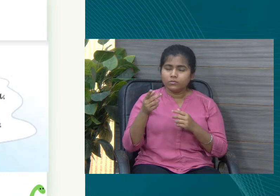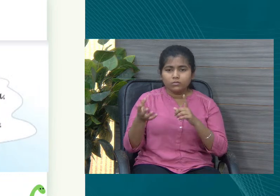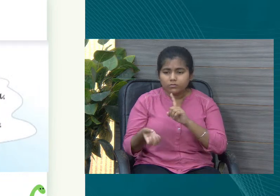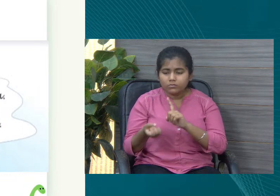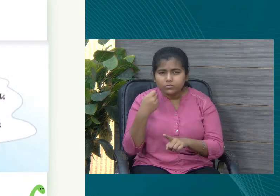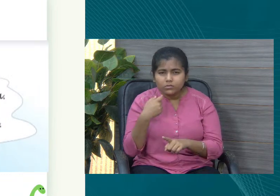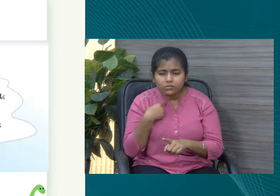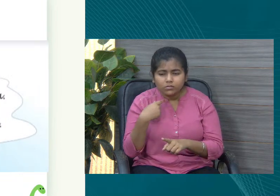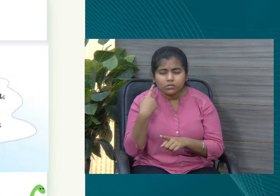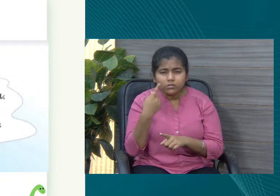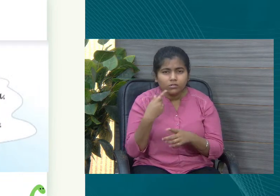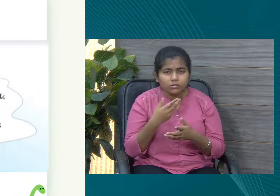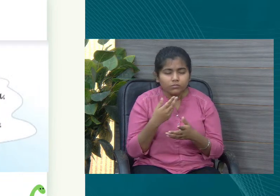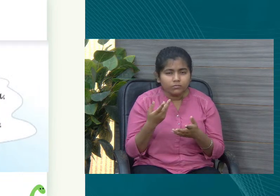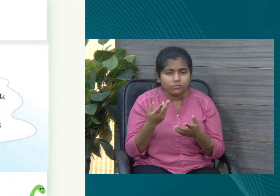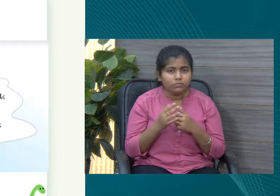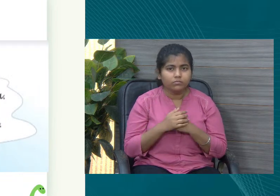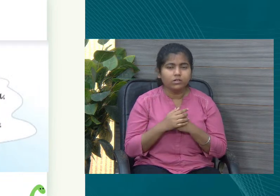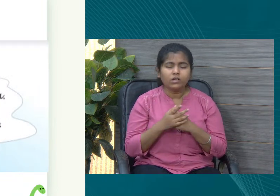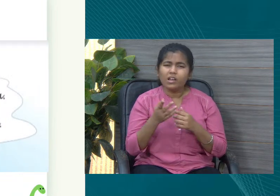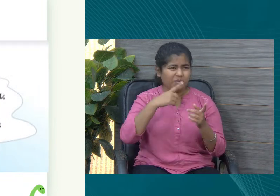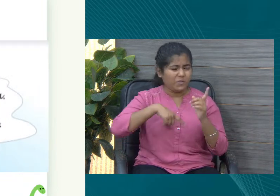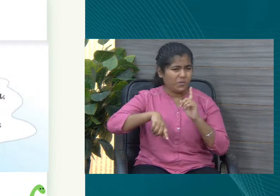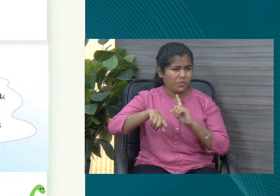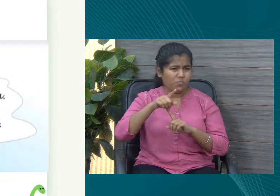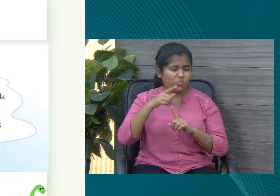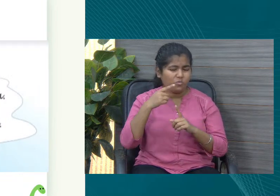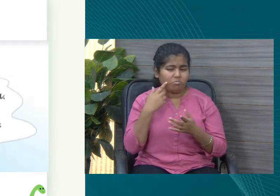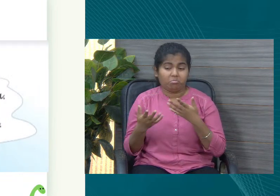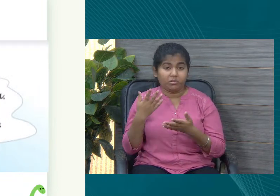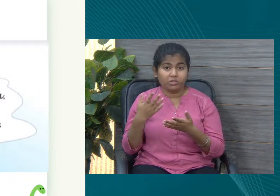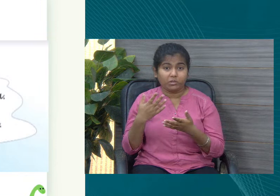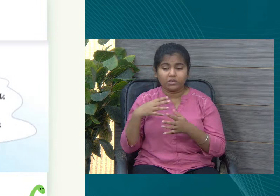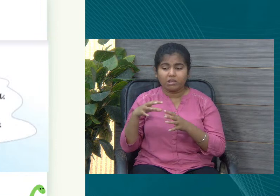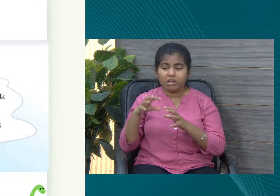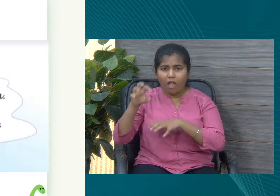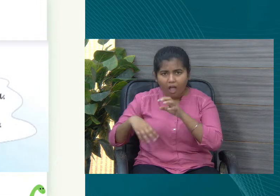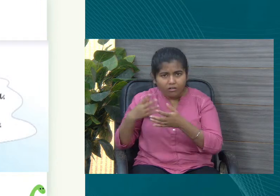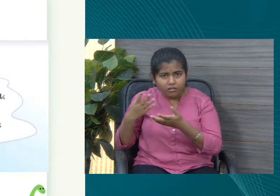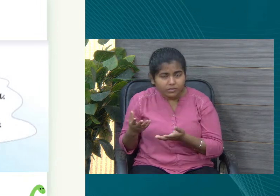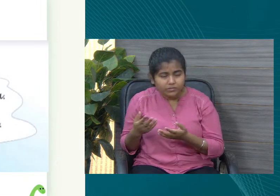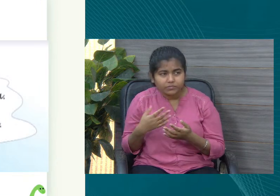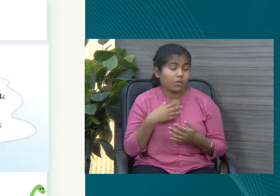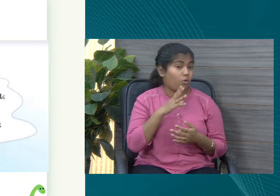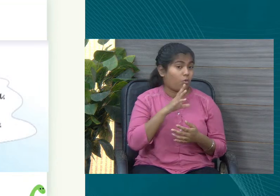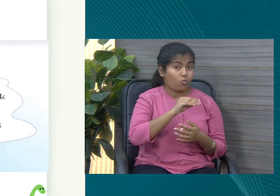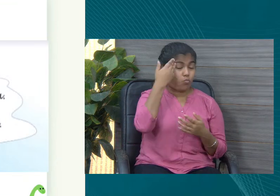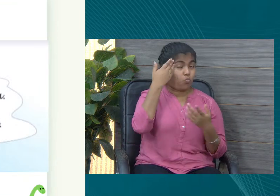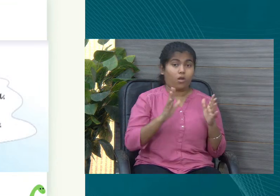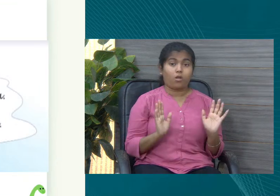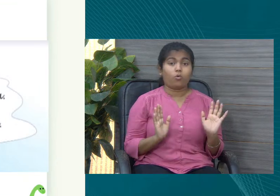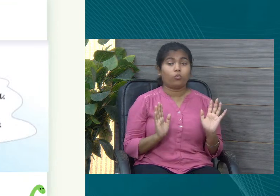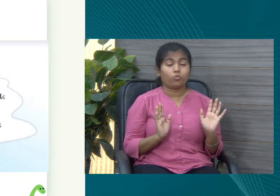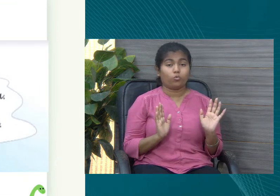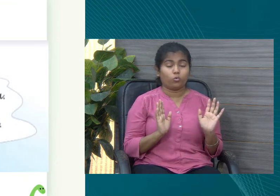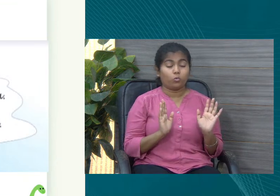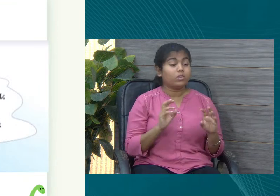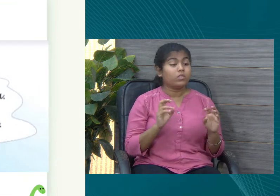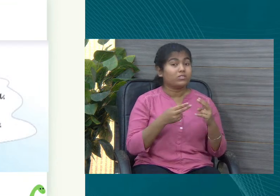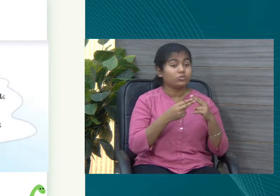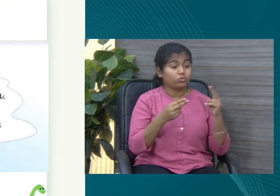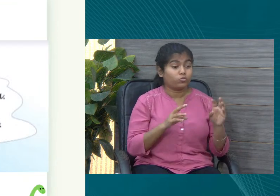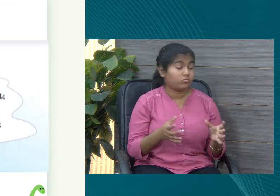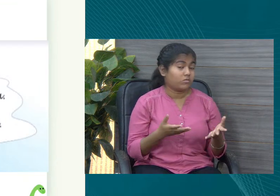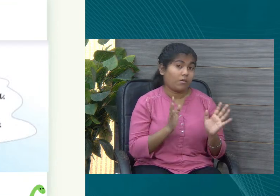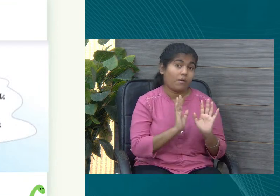animal. We don't know actually that whose footprint, but in the beginning of the story, it